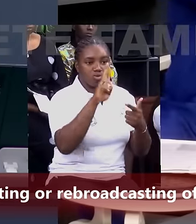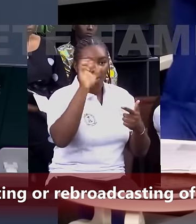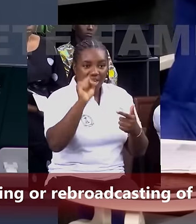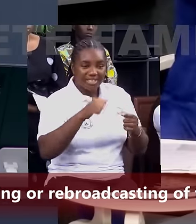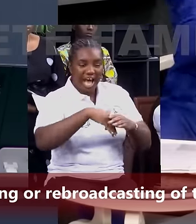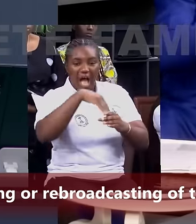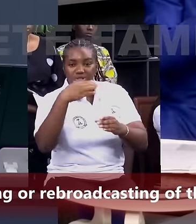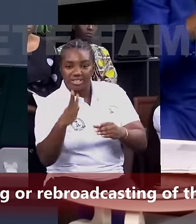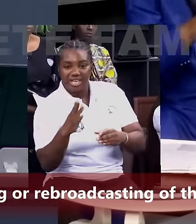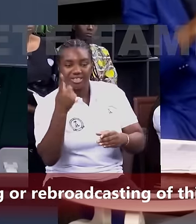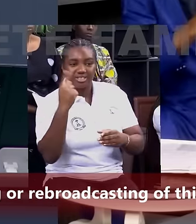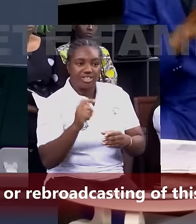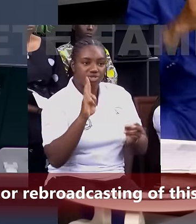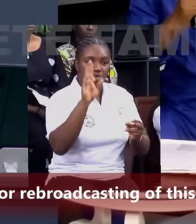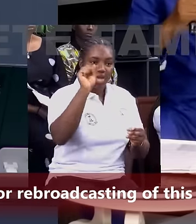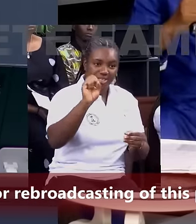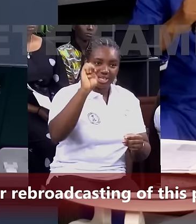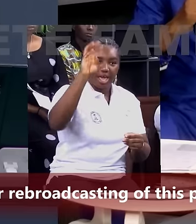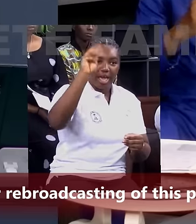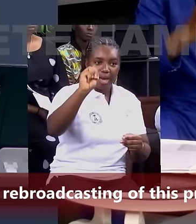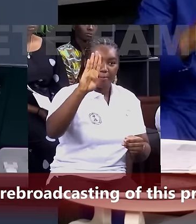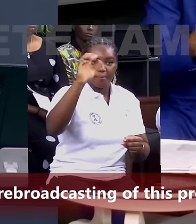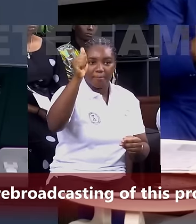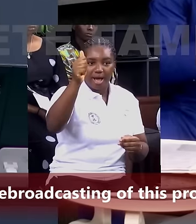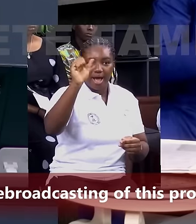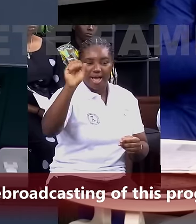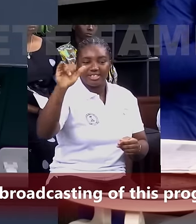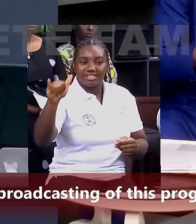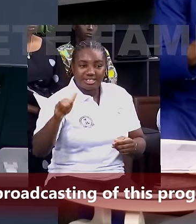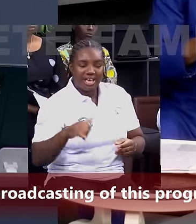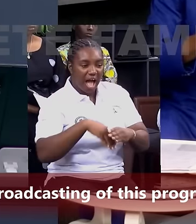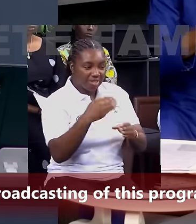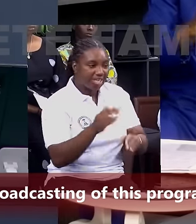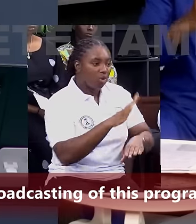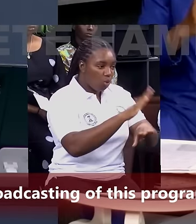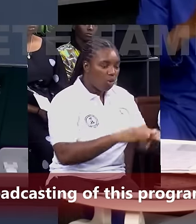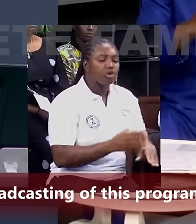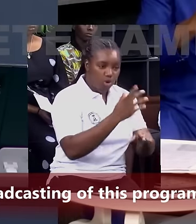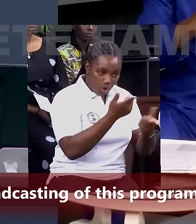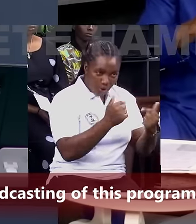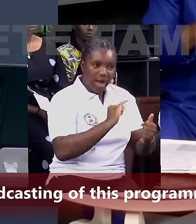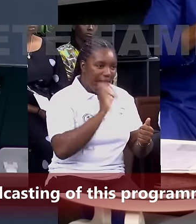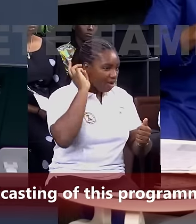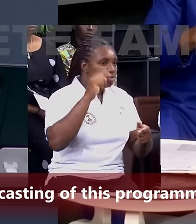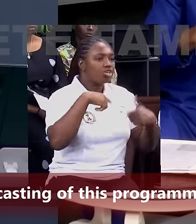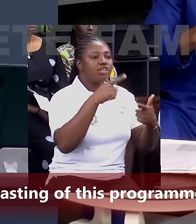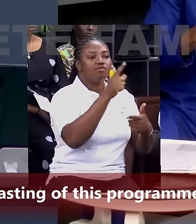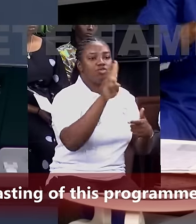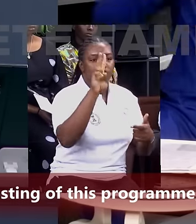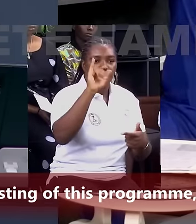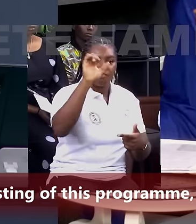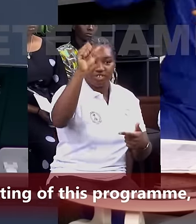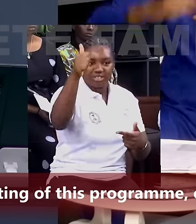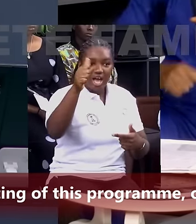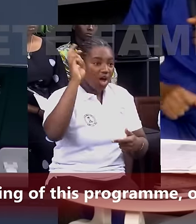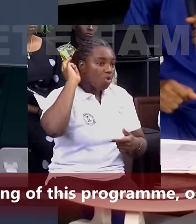outside the U.S. Embassy, there are a lot of touts. They will even tell you, come, I'll give you visa. If anything goes wrong in that process, do